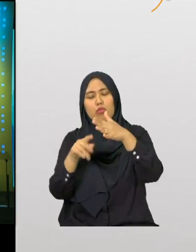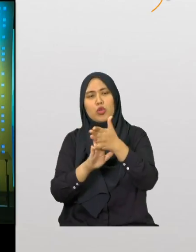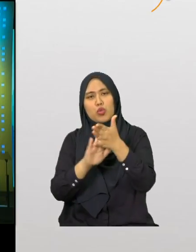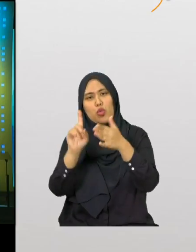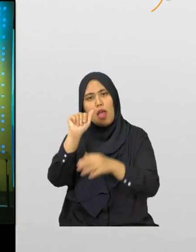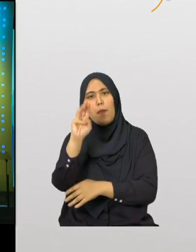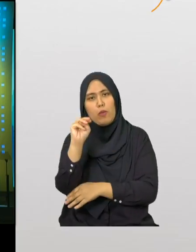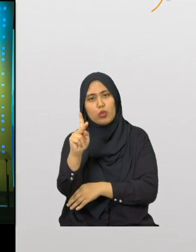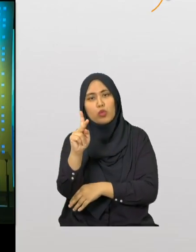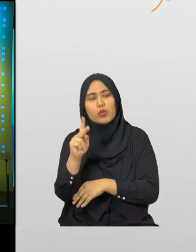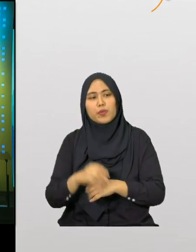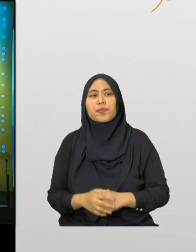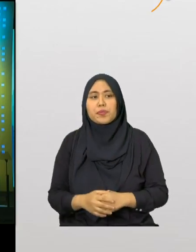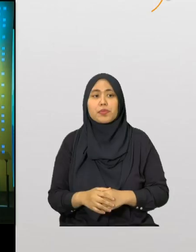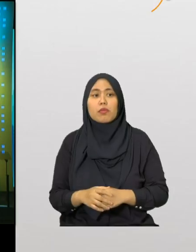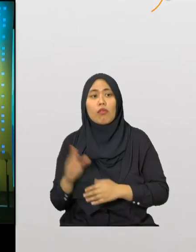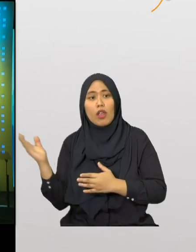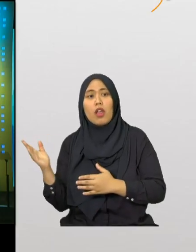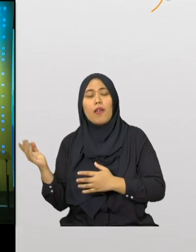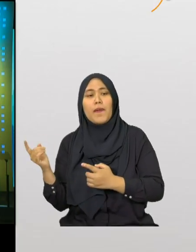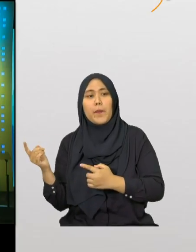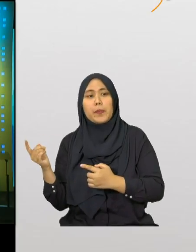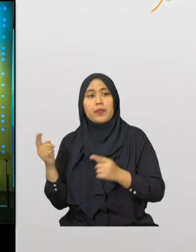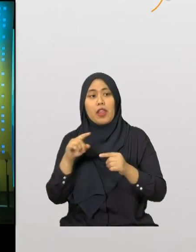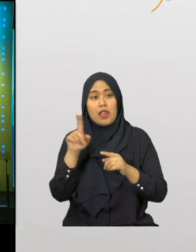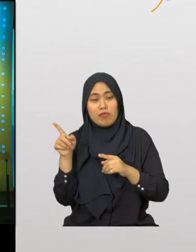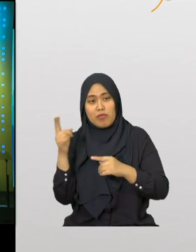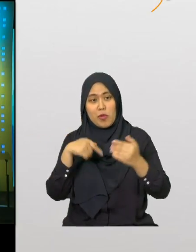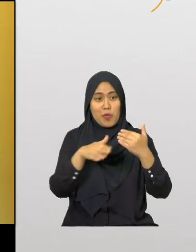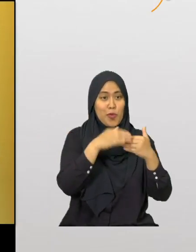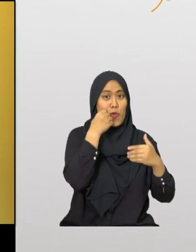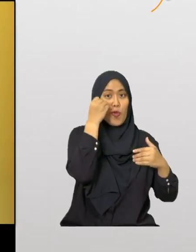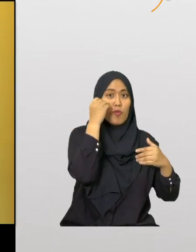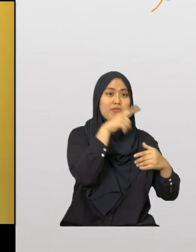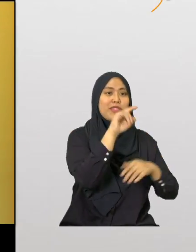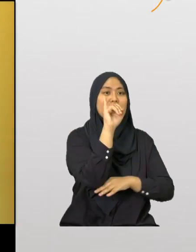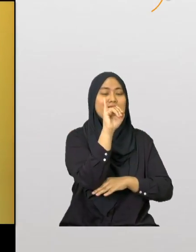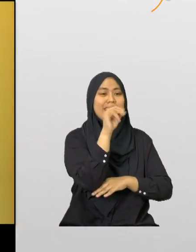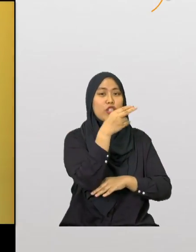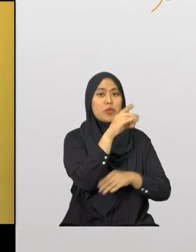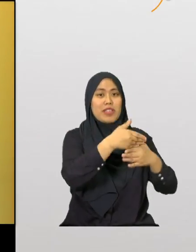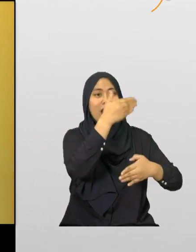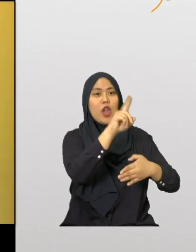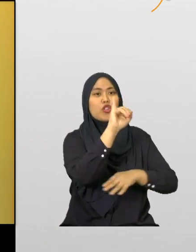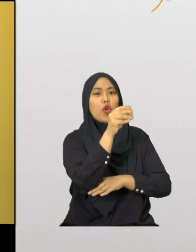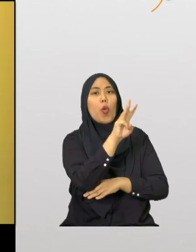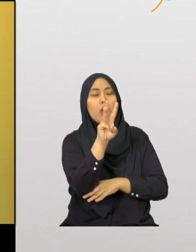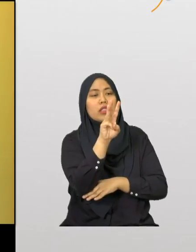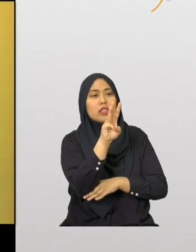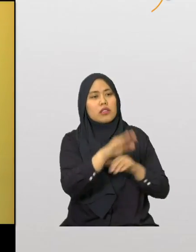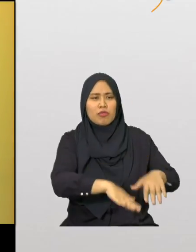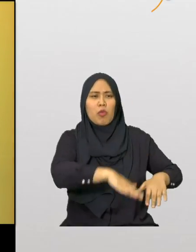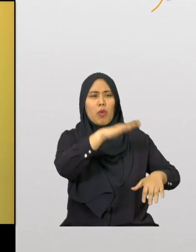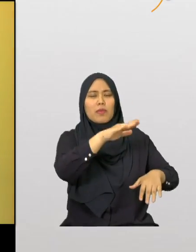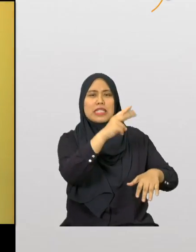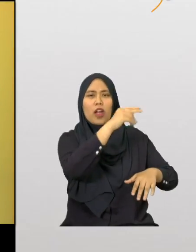But when Kah-chun comes back to his HDB flat, comes home to his HDB flat in Jurong West that he grew up in, Second